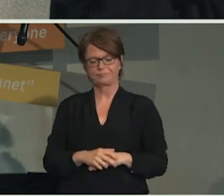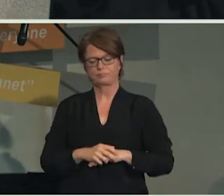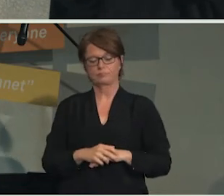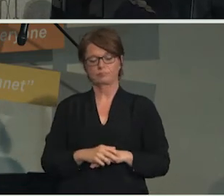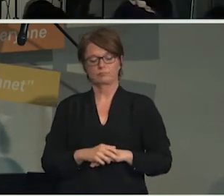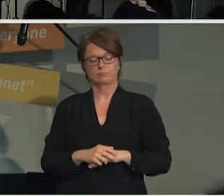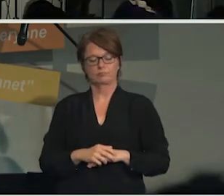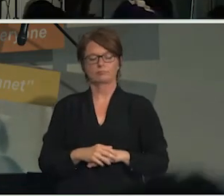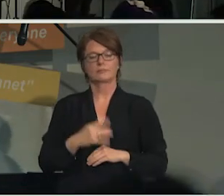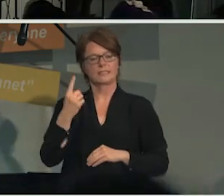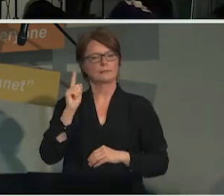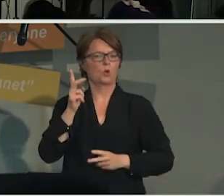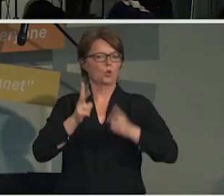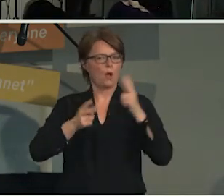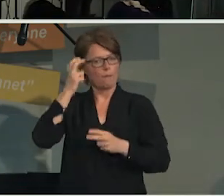And now she's here.